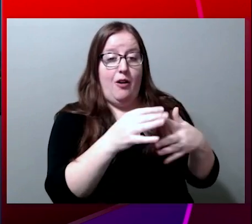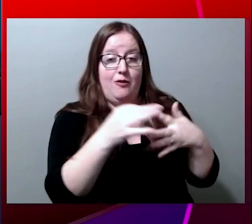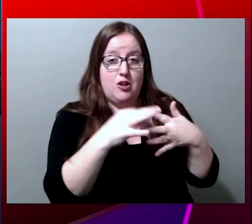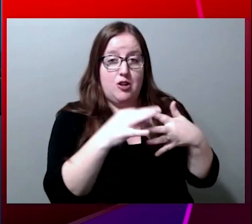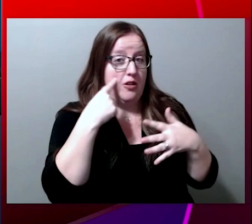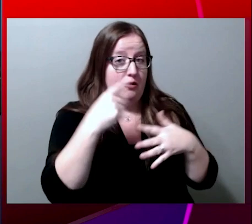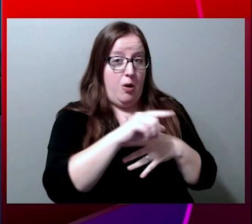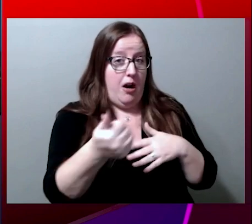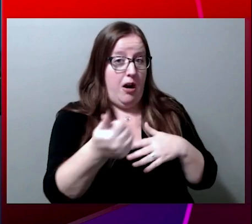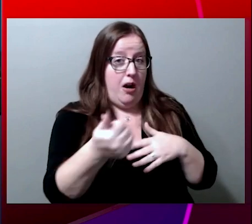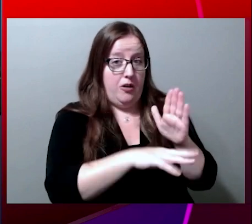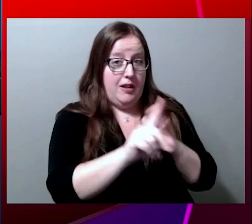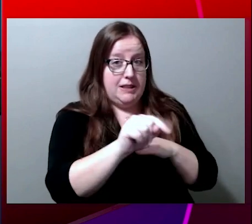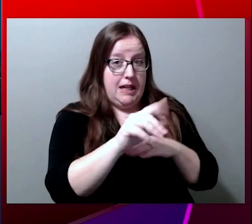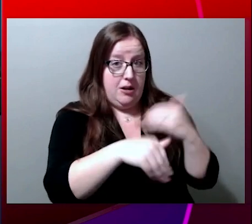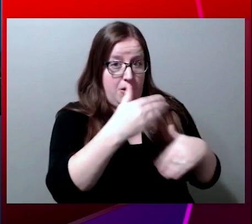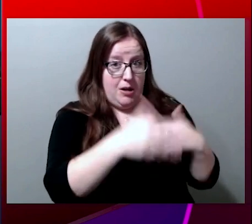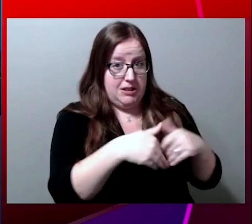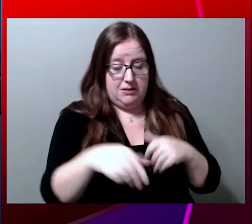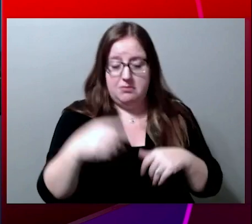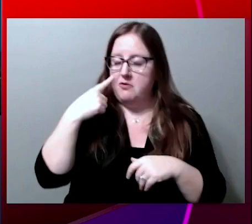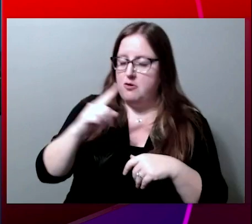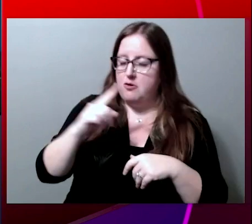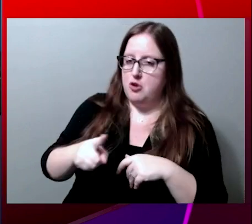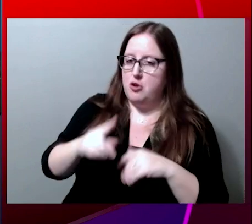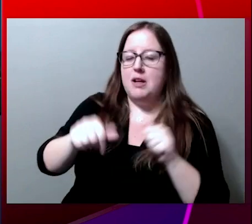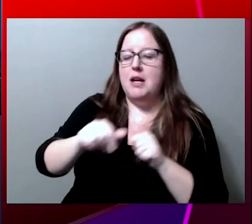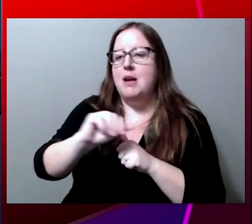other than data processing? Yeah, for sure. So there can be other